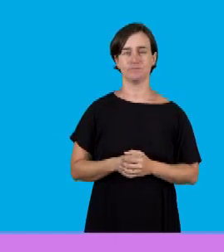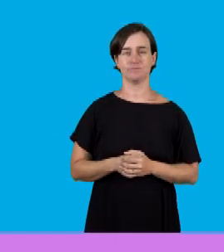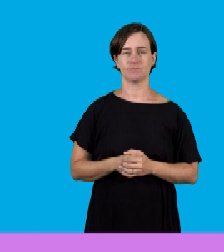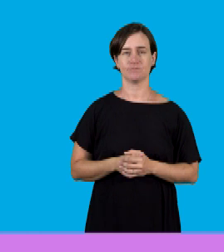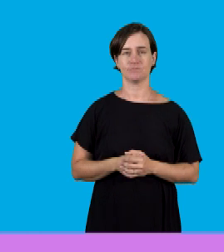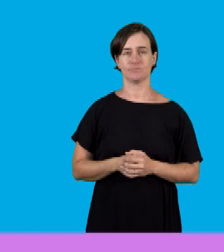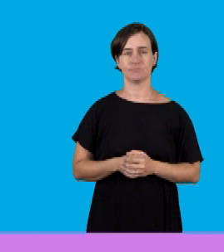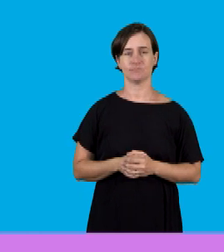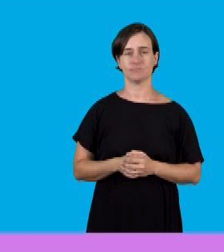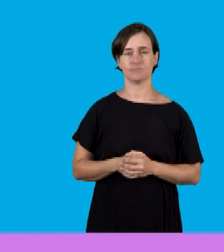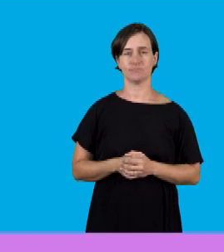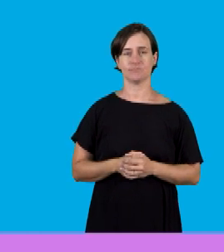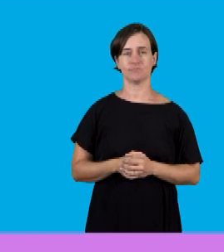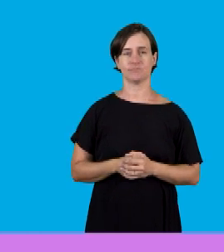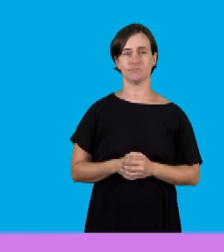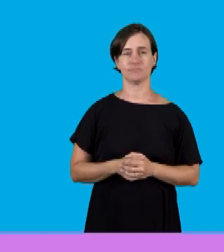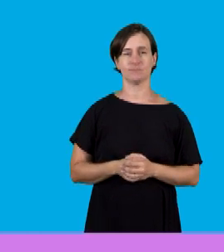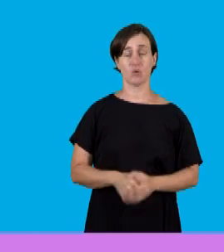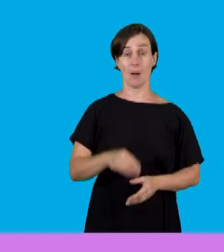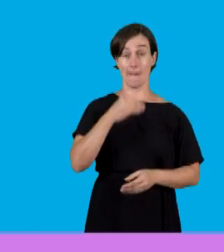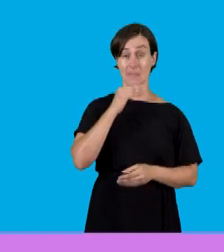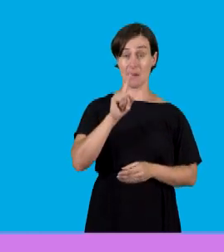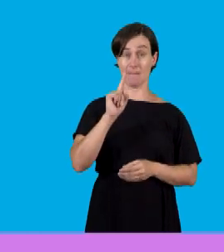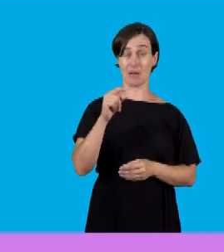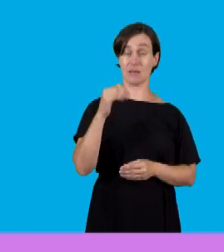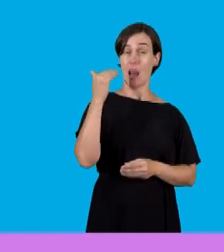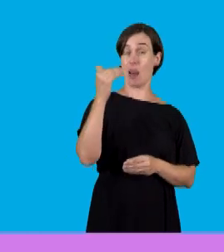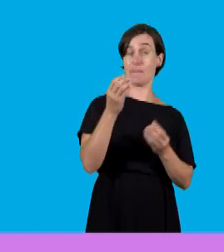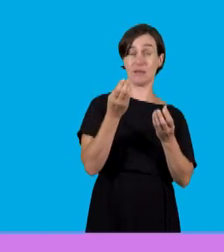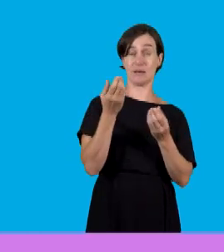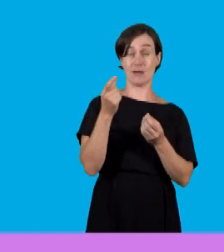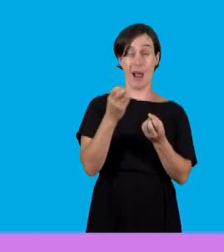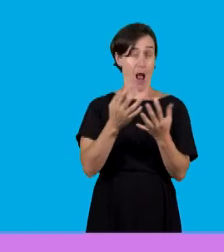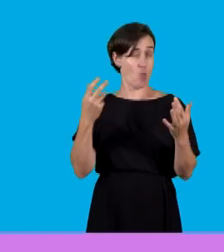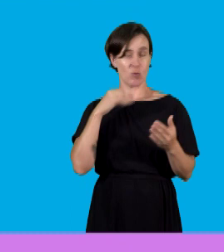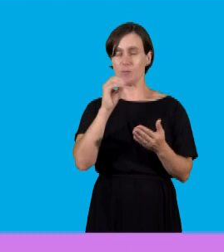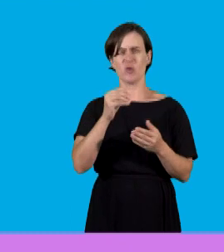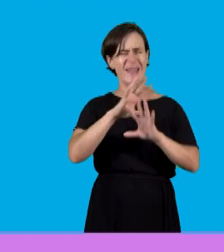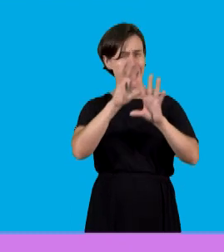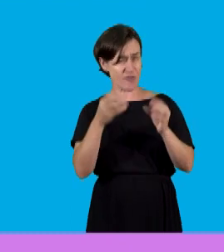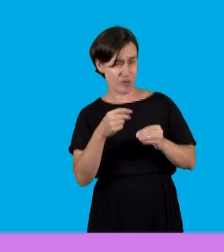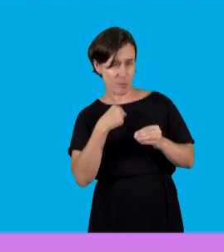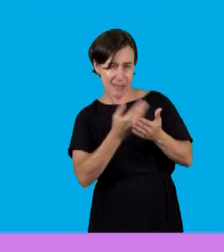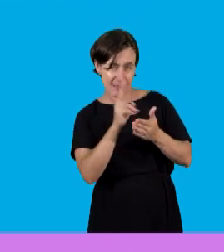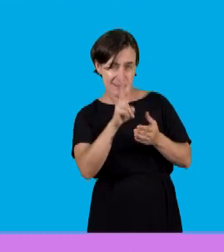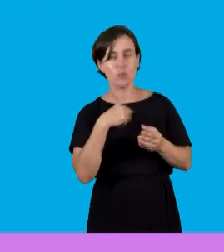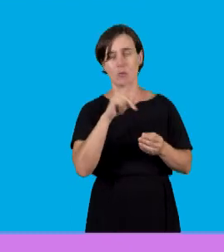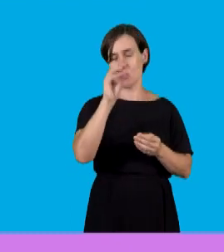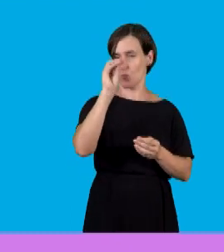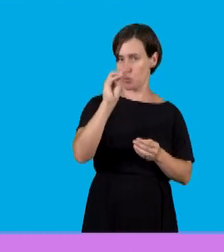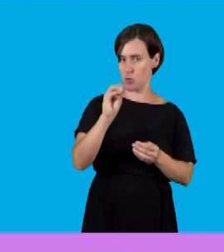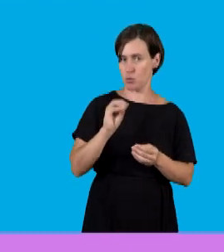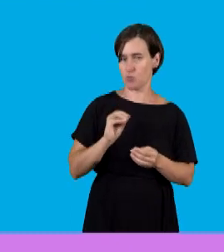and a circle. So the question did not limit us to the number of shapes that we should give. So we give each and every shape that we see there. So it's